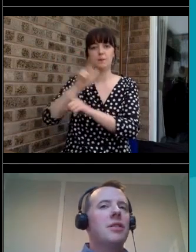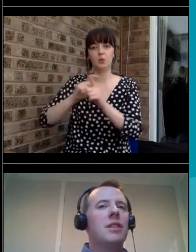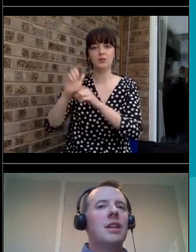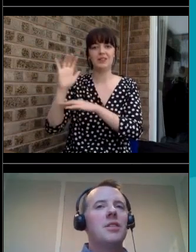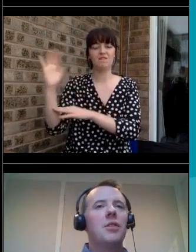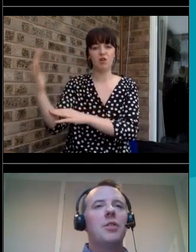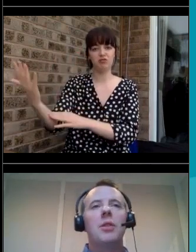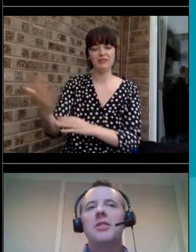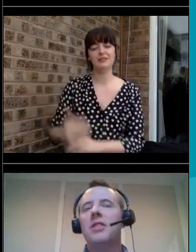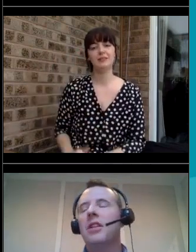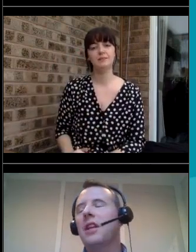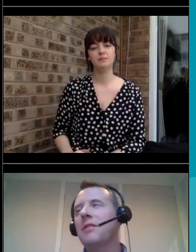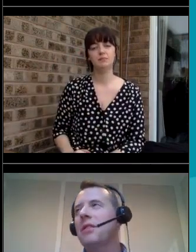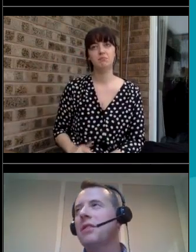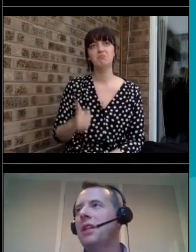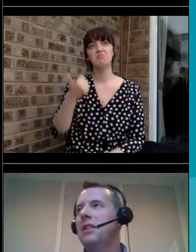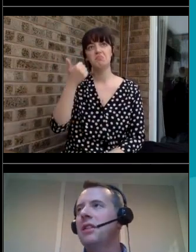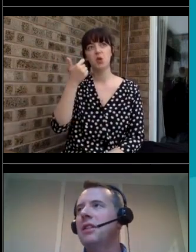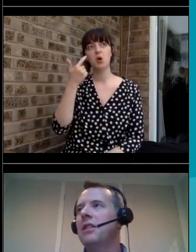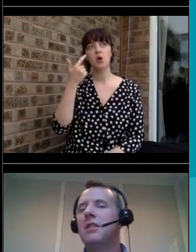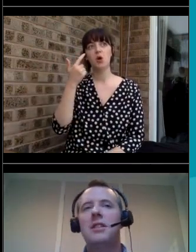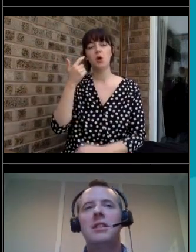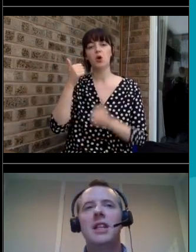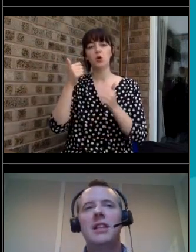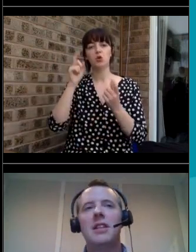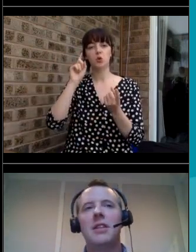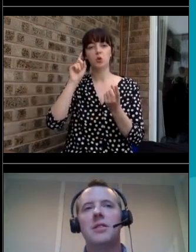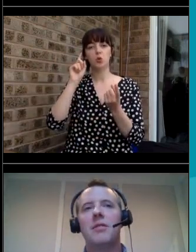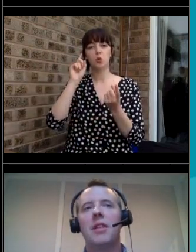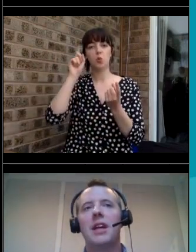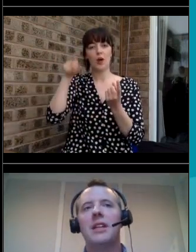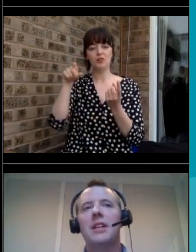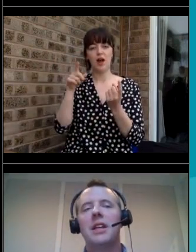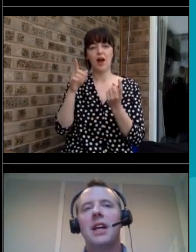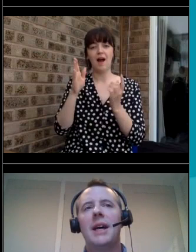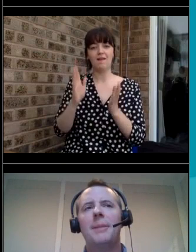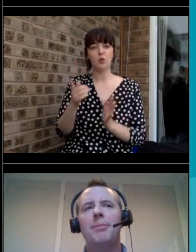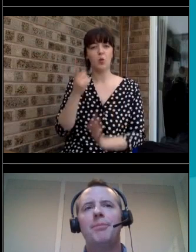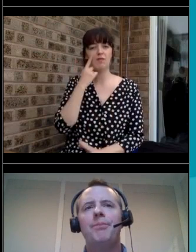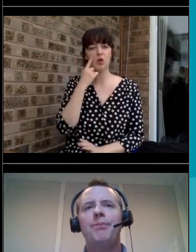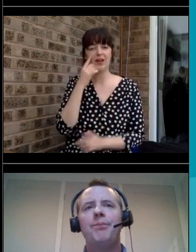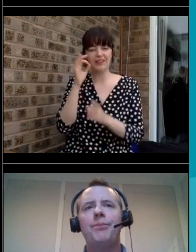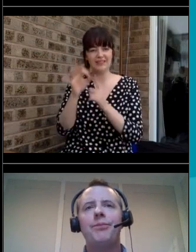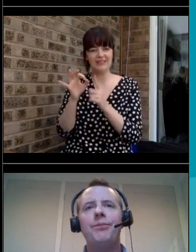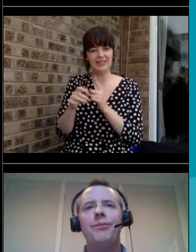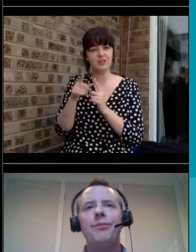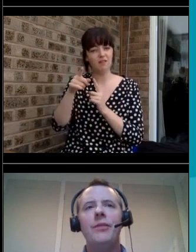Oh, that's a good question. I'd have to look into the details of that.